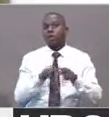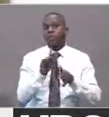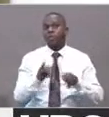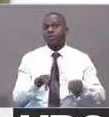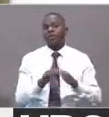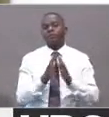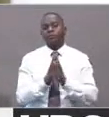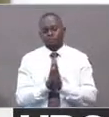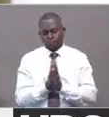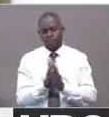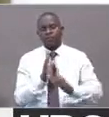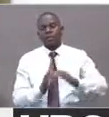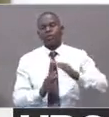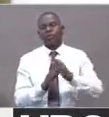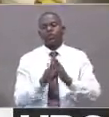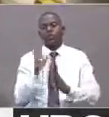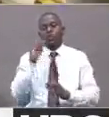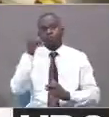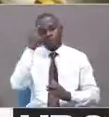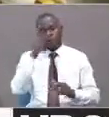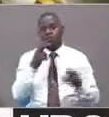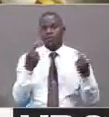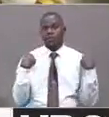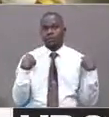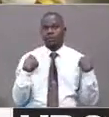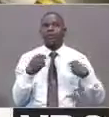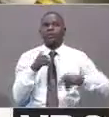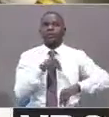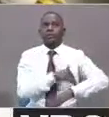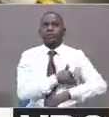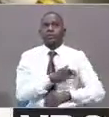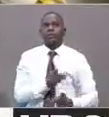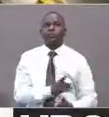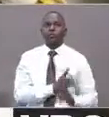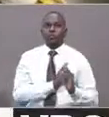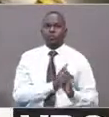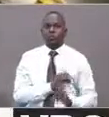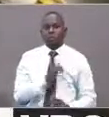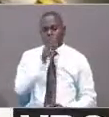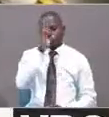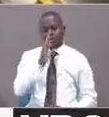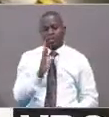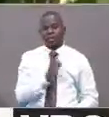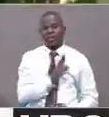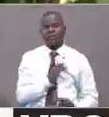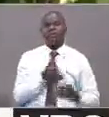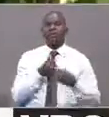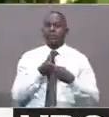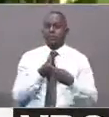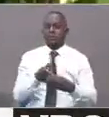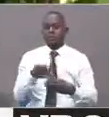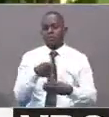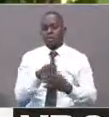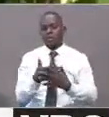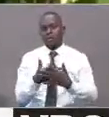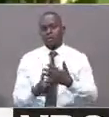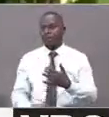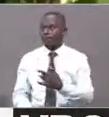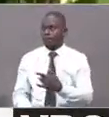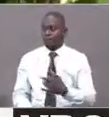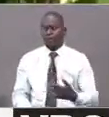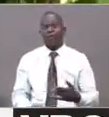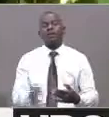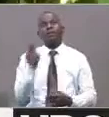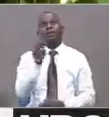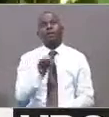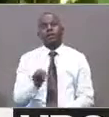prayers were top government officials, security chiefs, heads of religious leaders, among others. We commit our